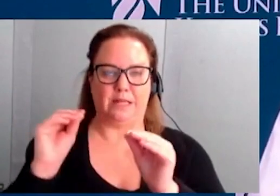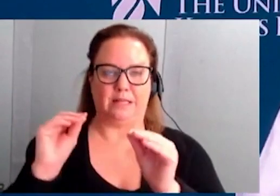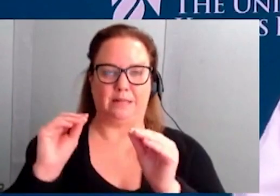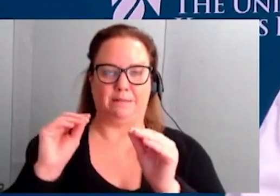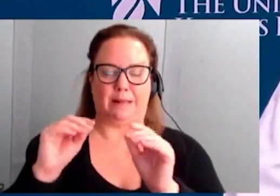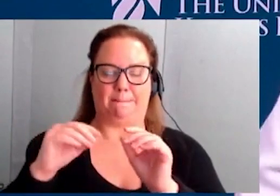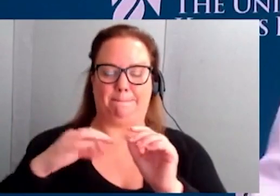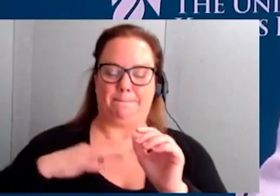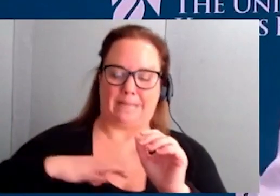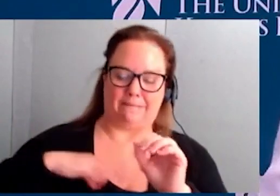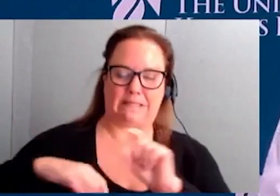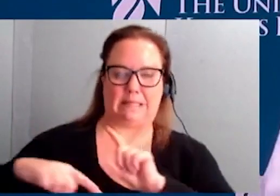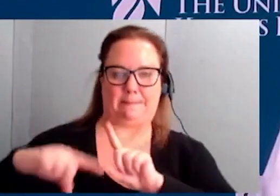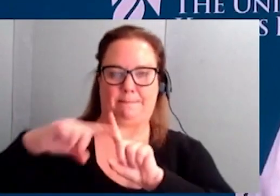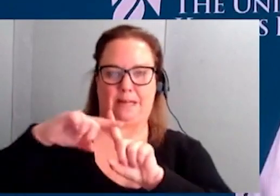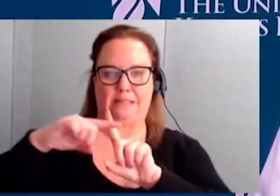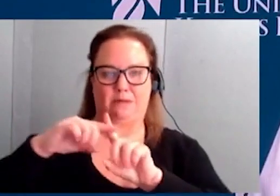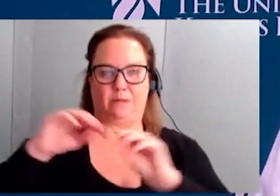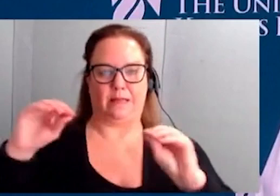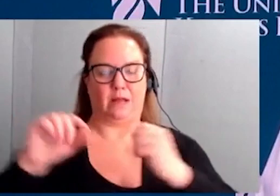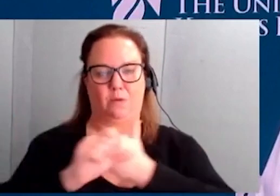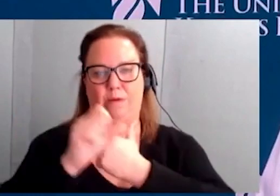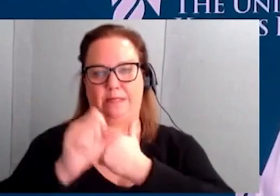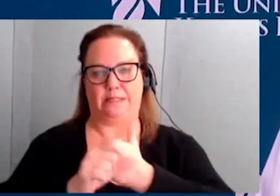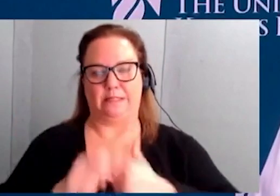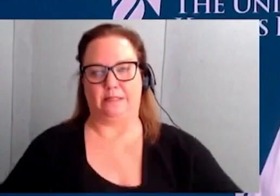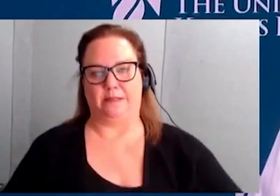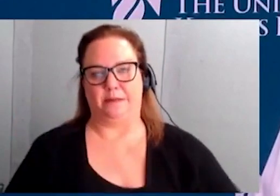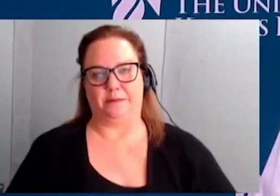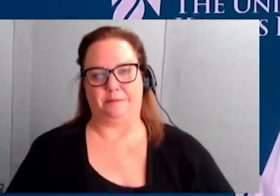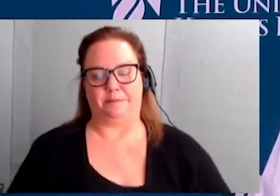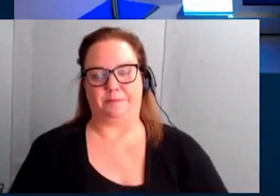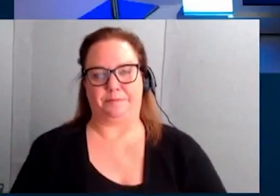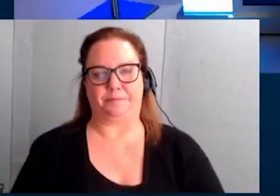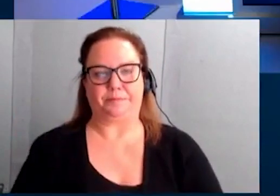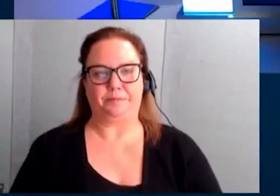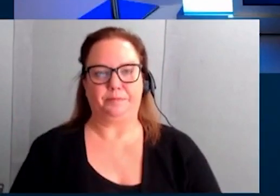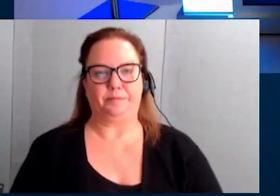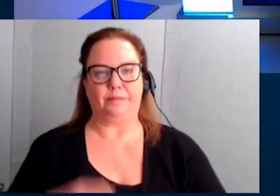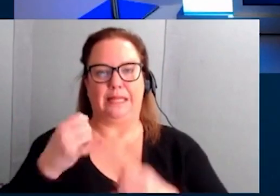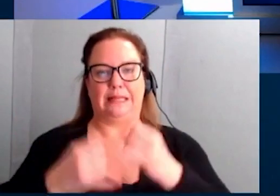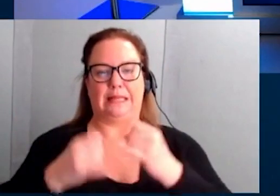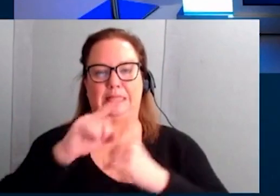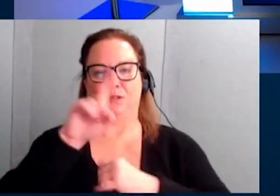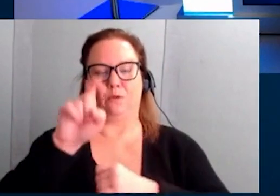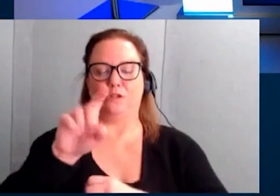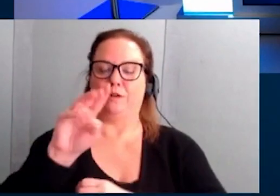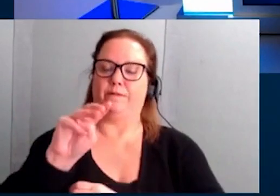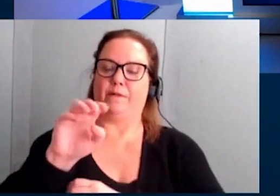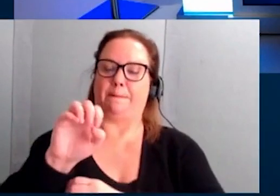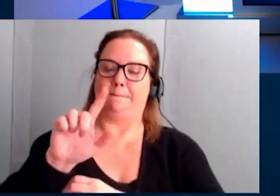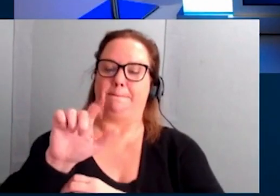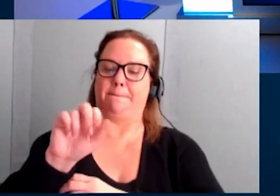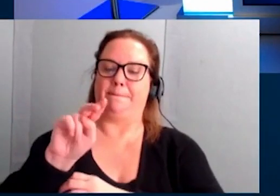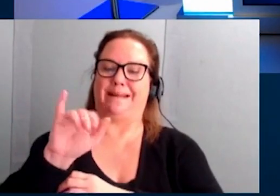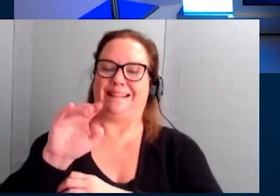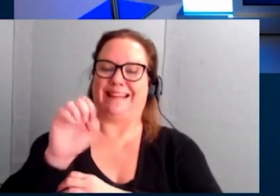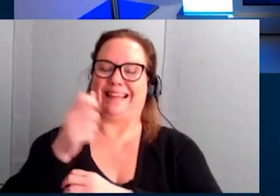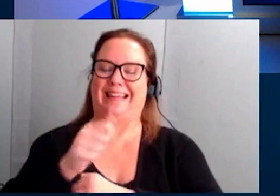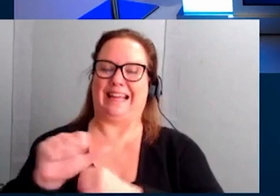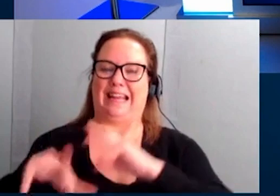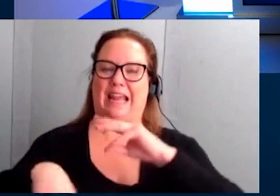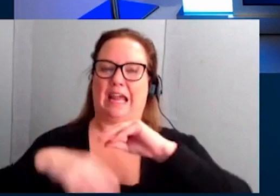benefit without any risks associated with it. Dr. Parrish, last question. It's from Melanie. What, if any, additional precautions